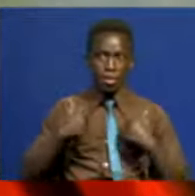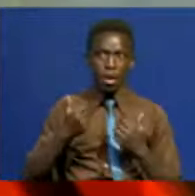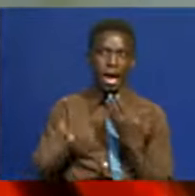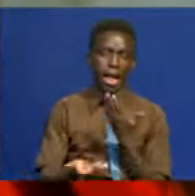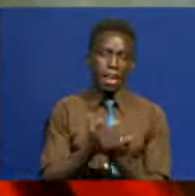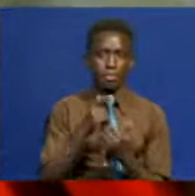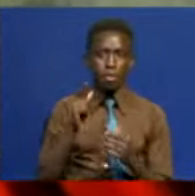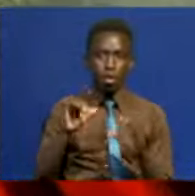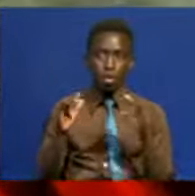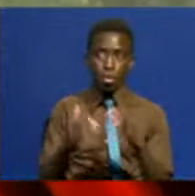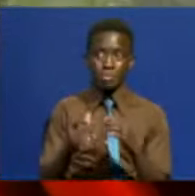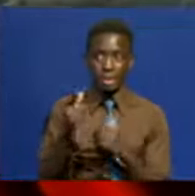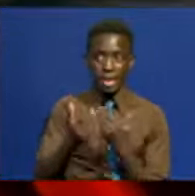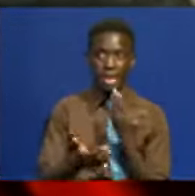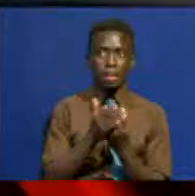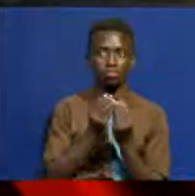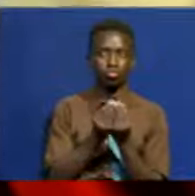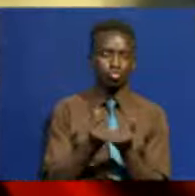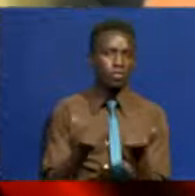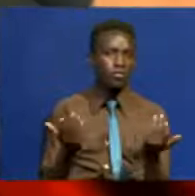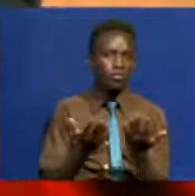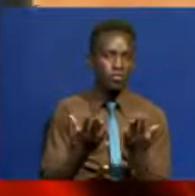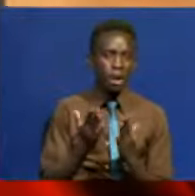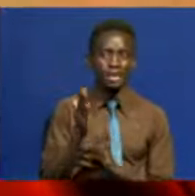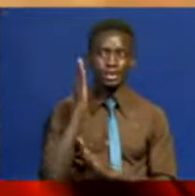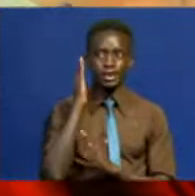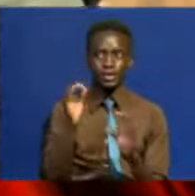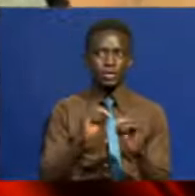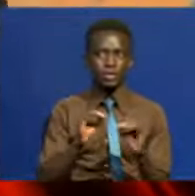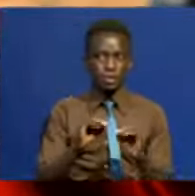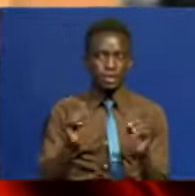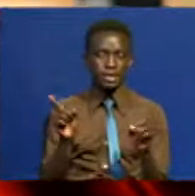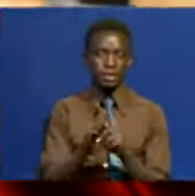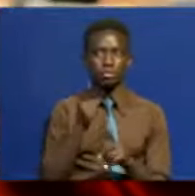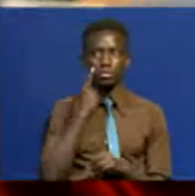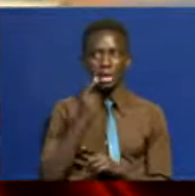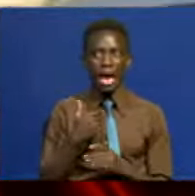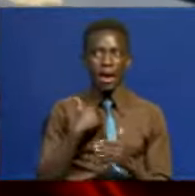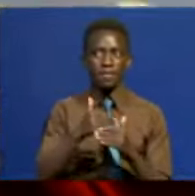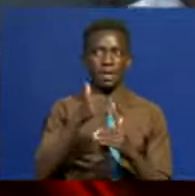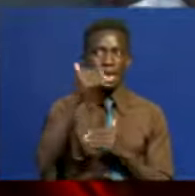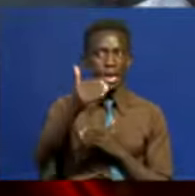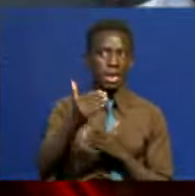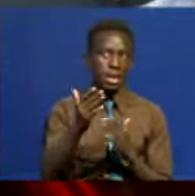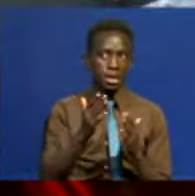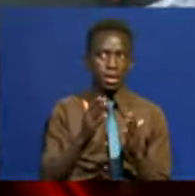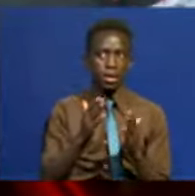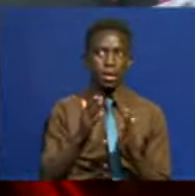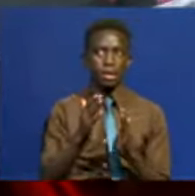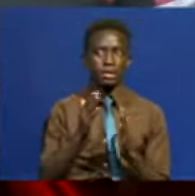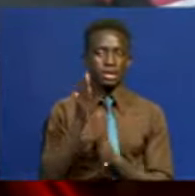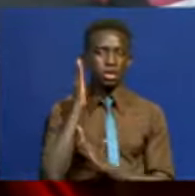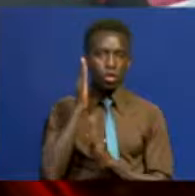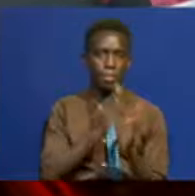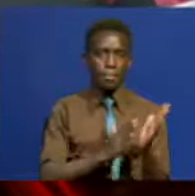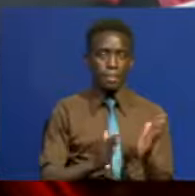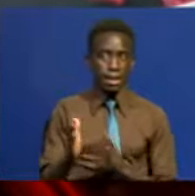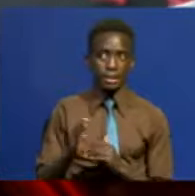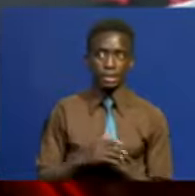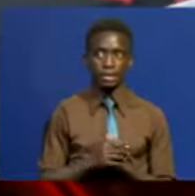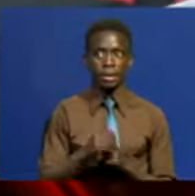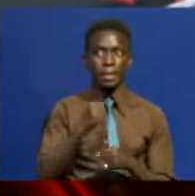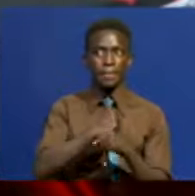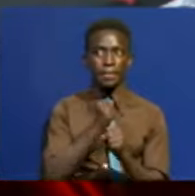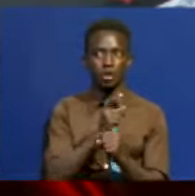community to tackle insecurity and had eased tensions ahead of the planned security operation. Tumehakikisha hakuna kwenda